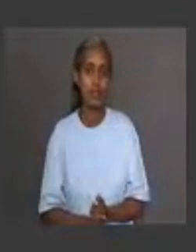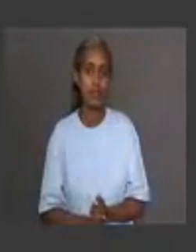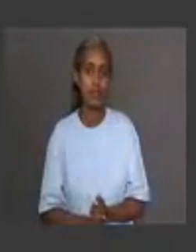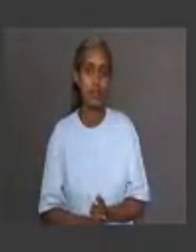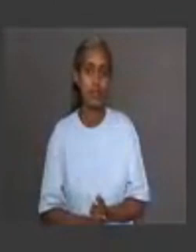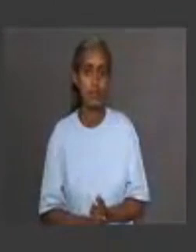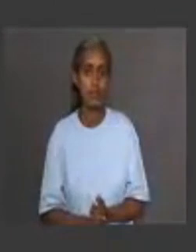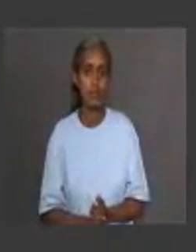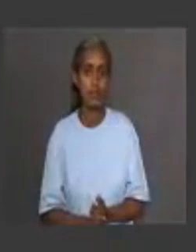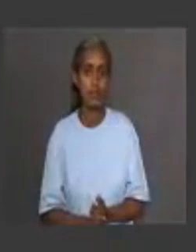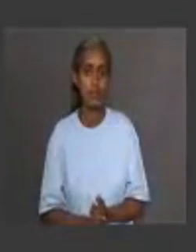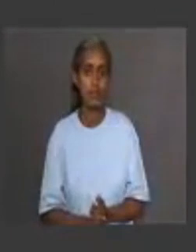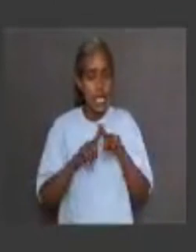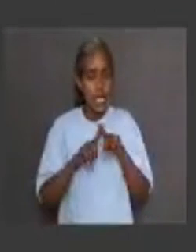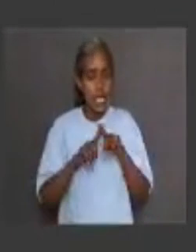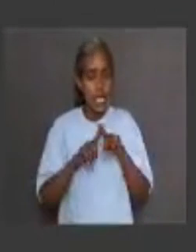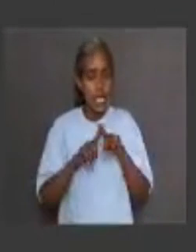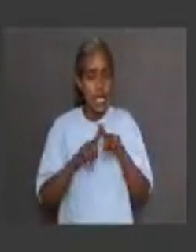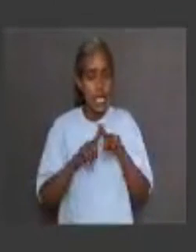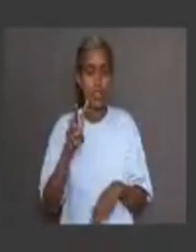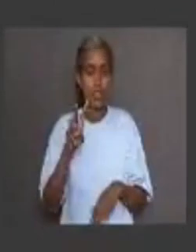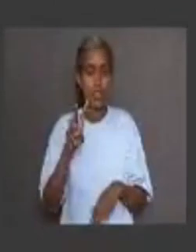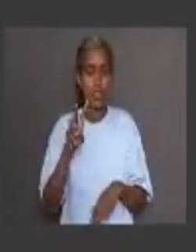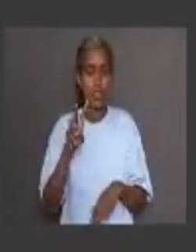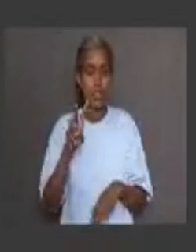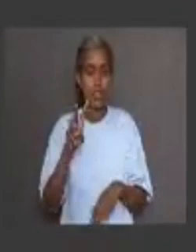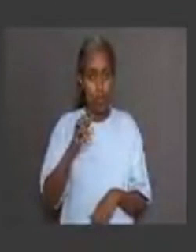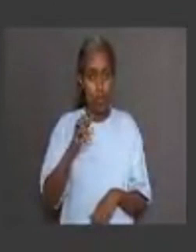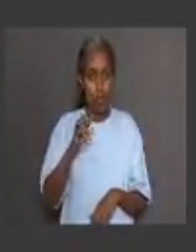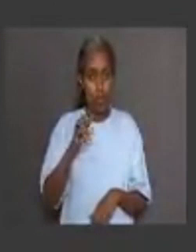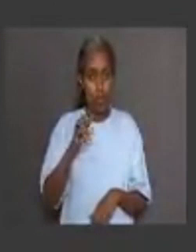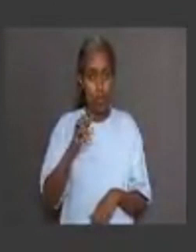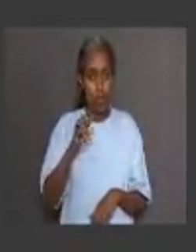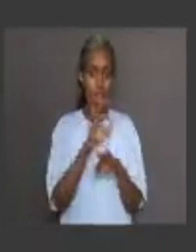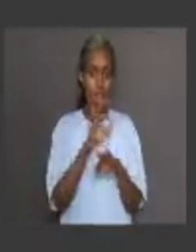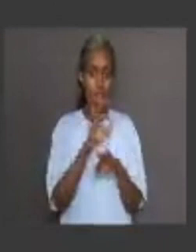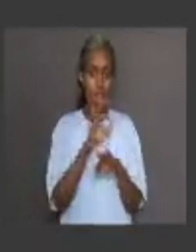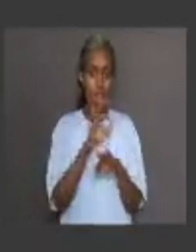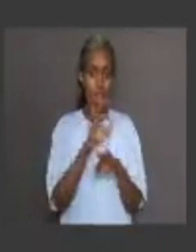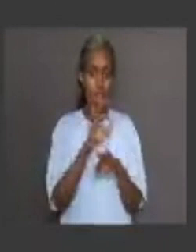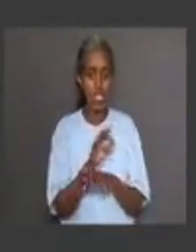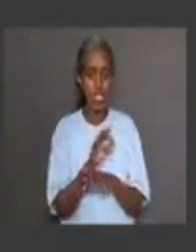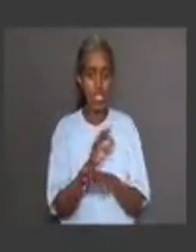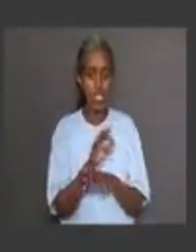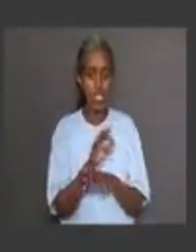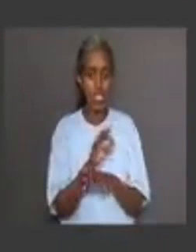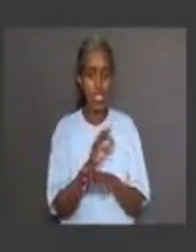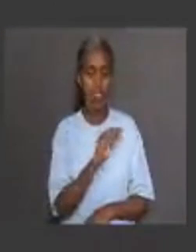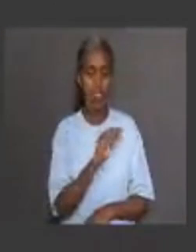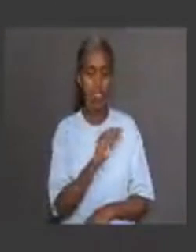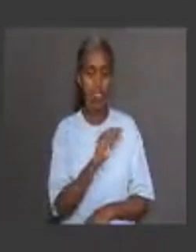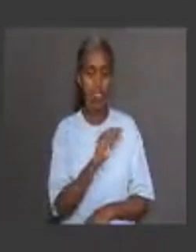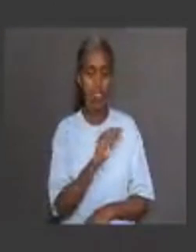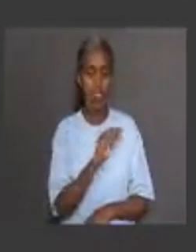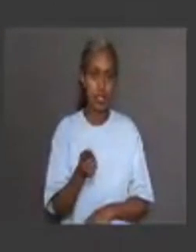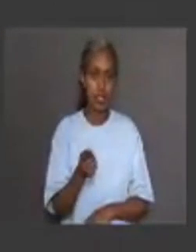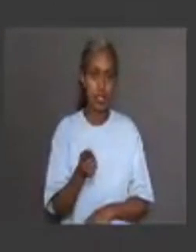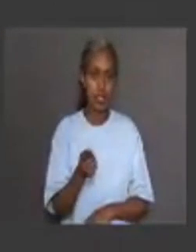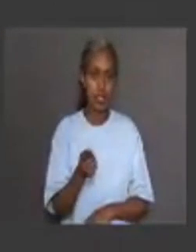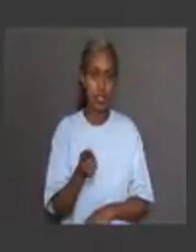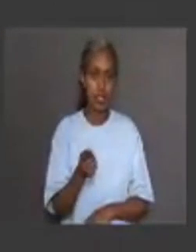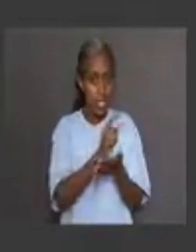The difference of 2 polynomial functions, f and g, is